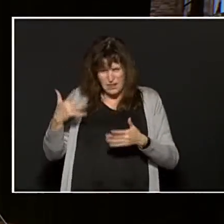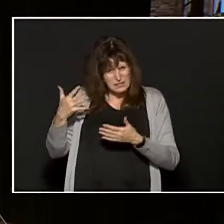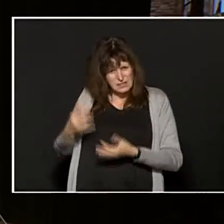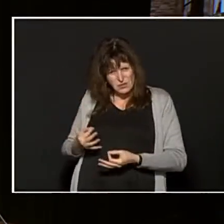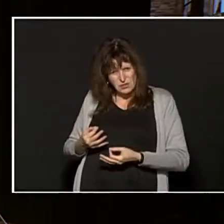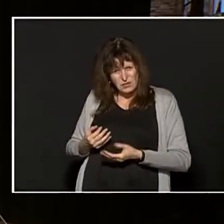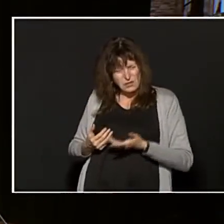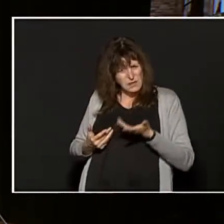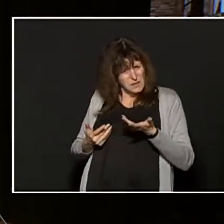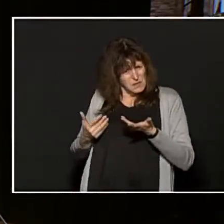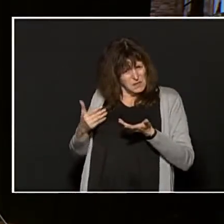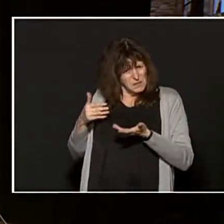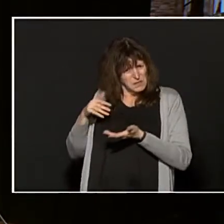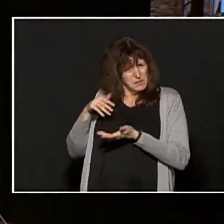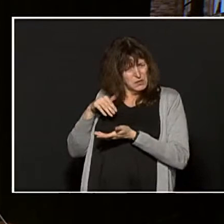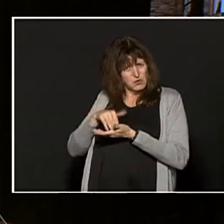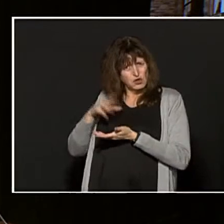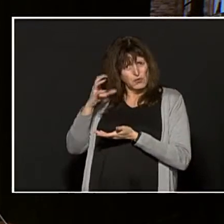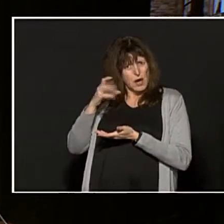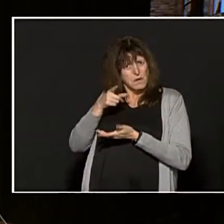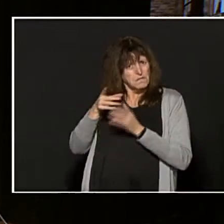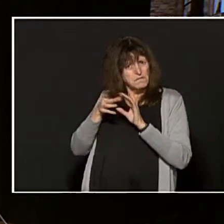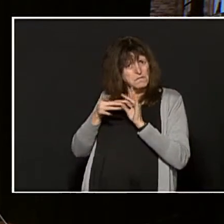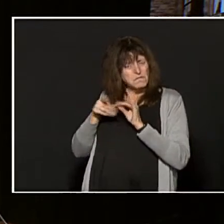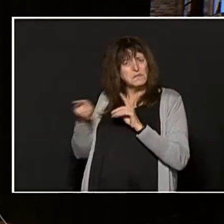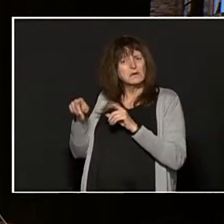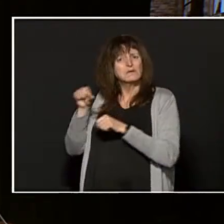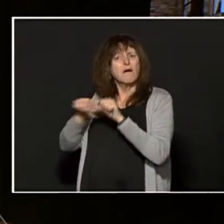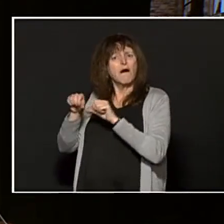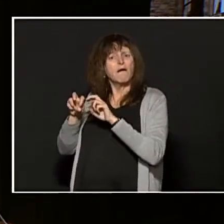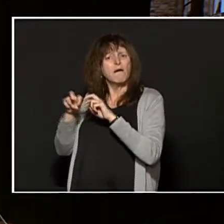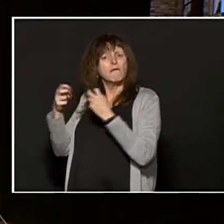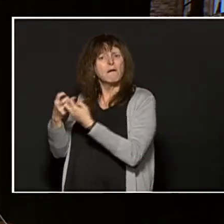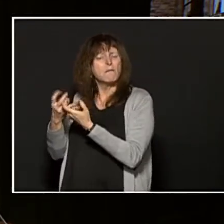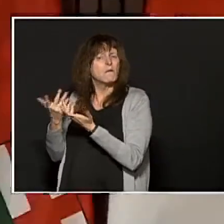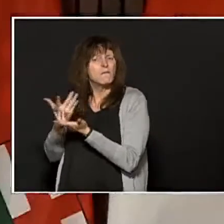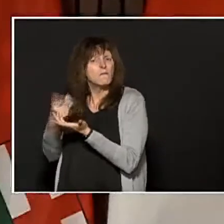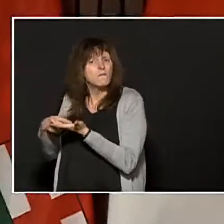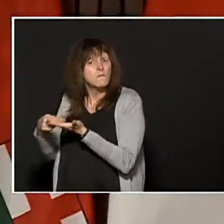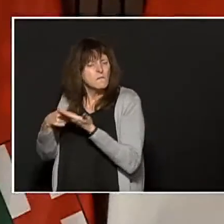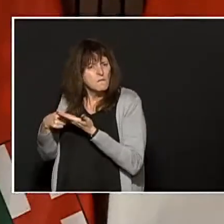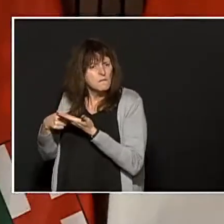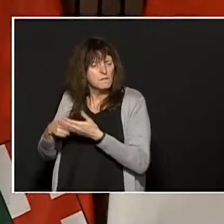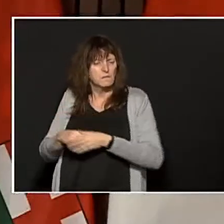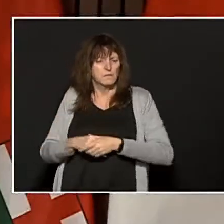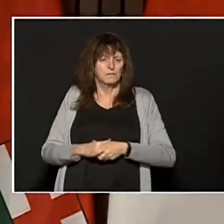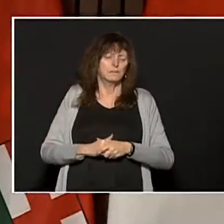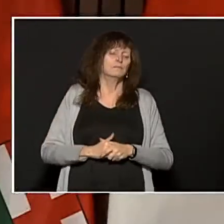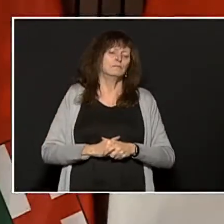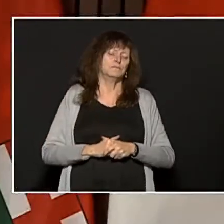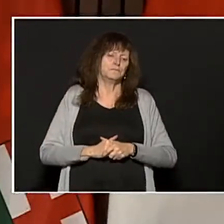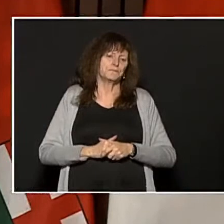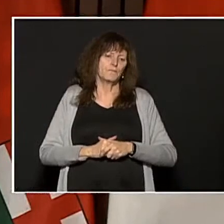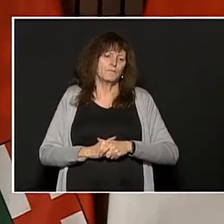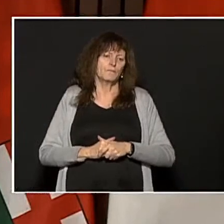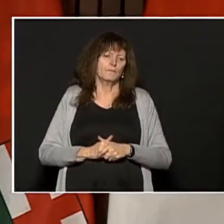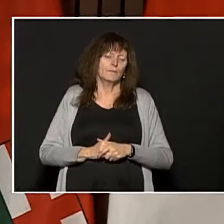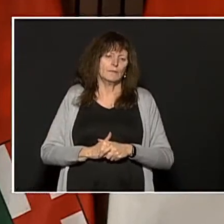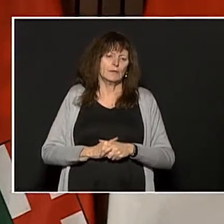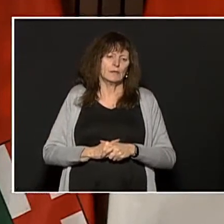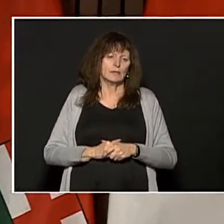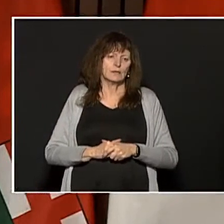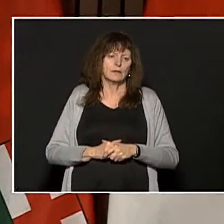Thanks. So, the simple sort of rule is pretty clear. Outdoors is good. It's a lot safer than